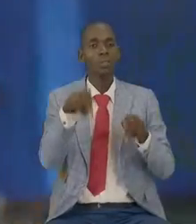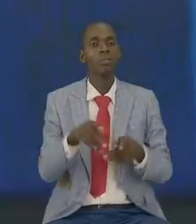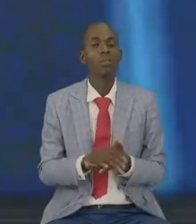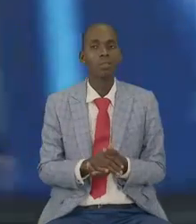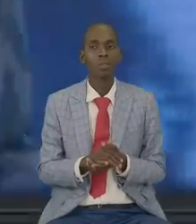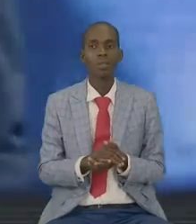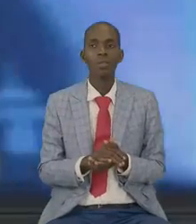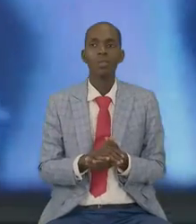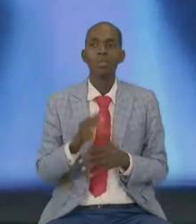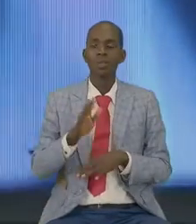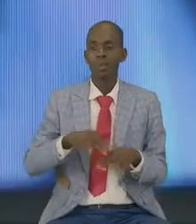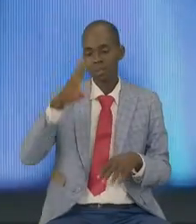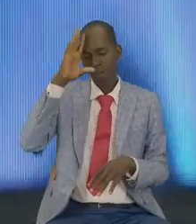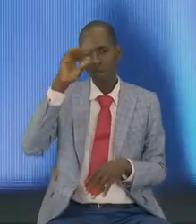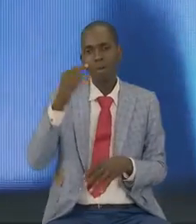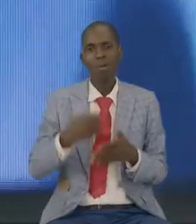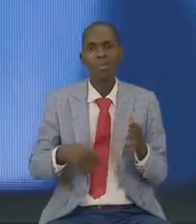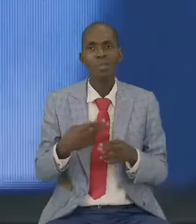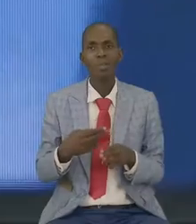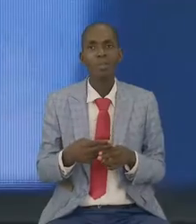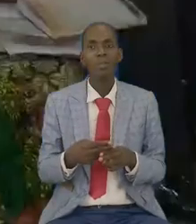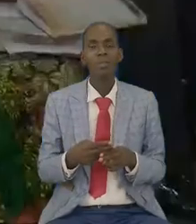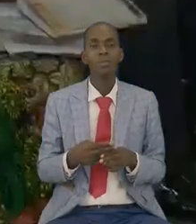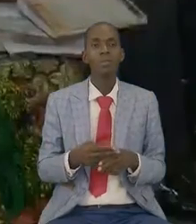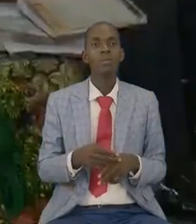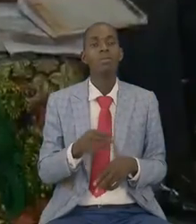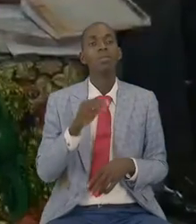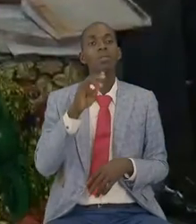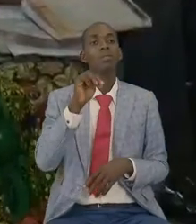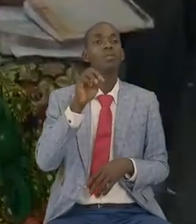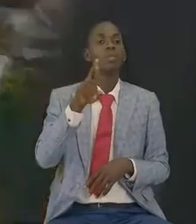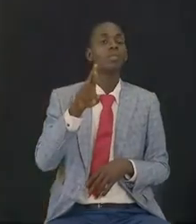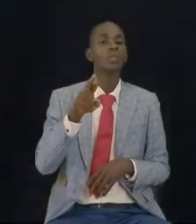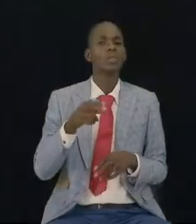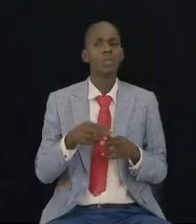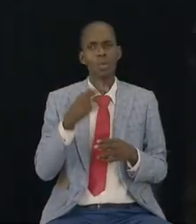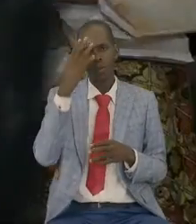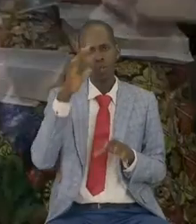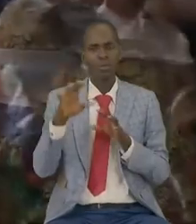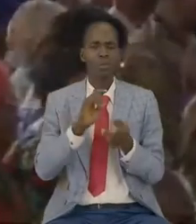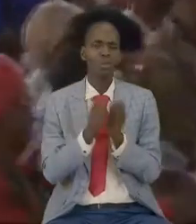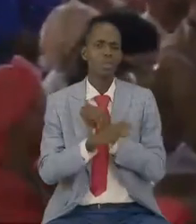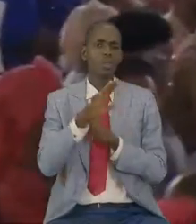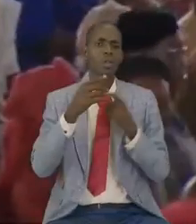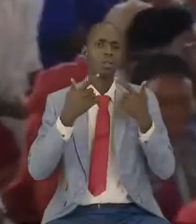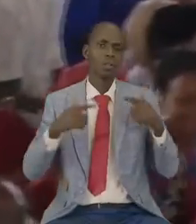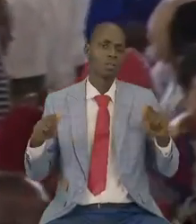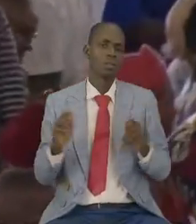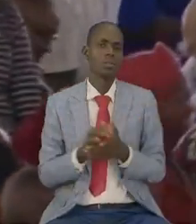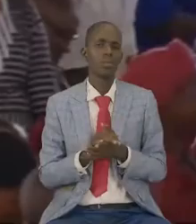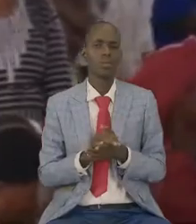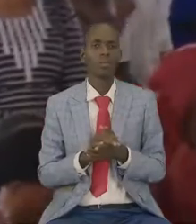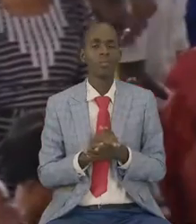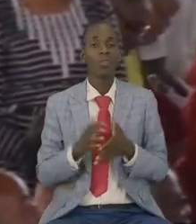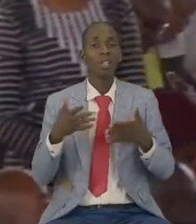What do you call him? Mr. So-and-so. Why do you change your language? Let love